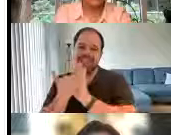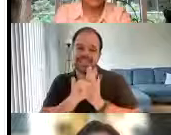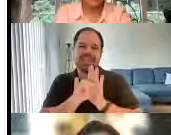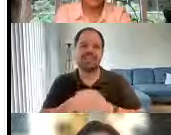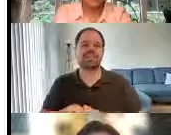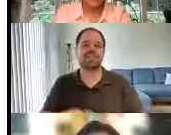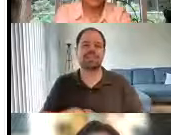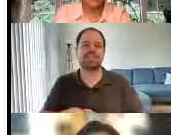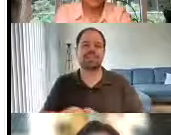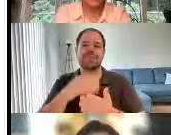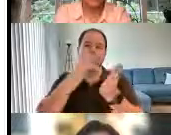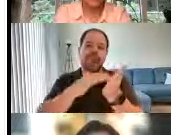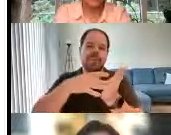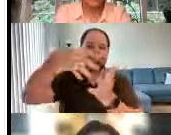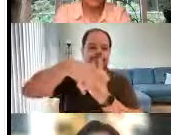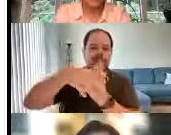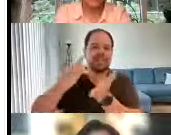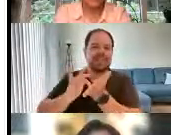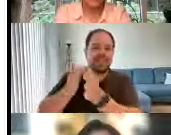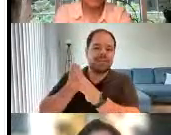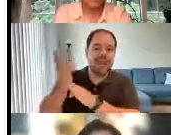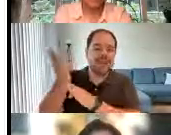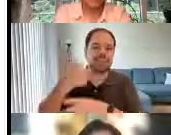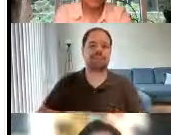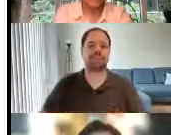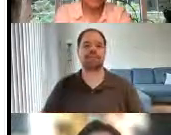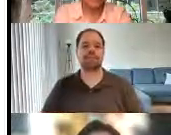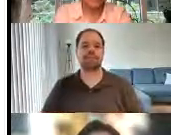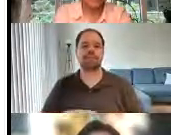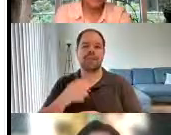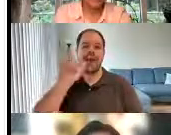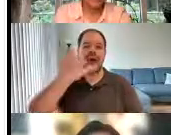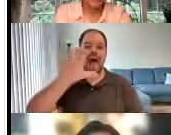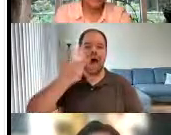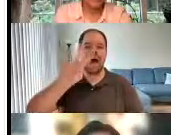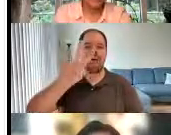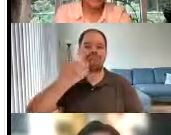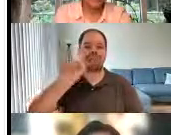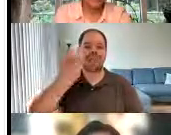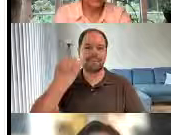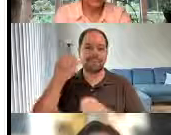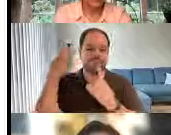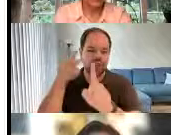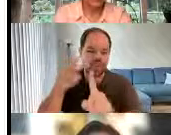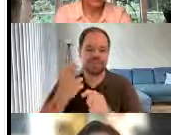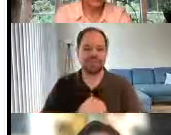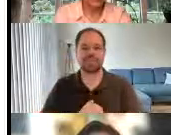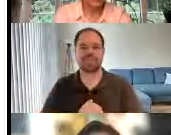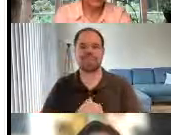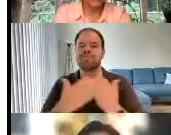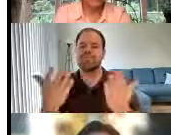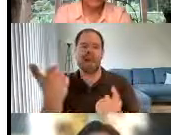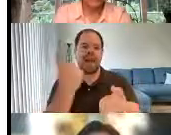with a disability, but there are individuals who have specific identities tied to their disability. Sometimes those perspectives